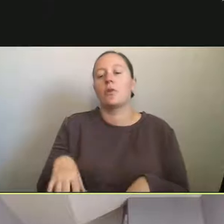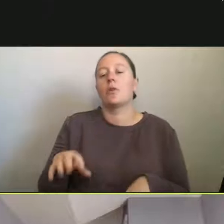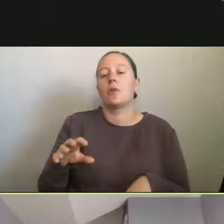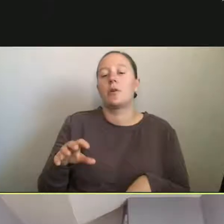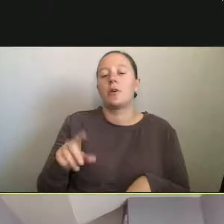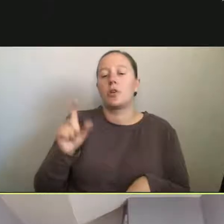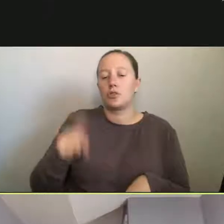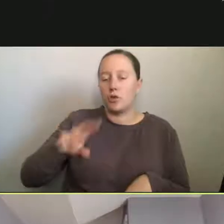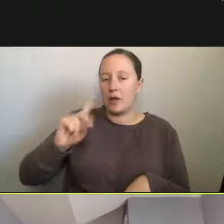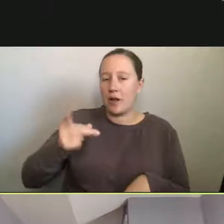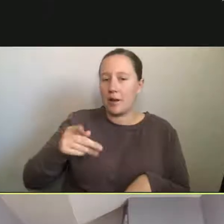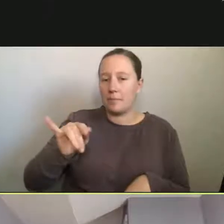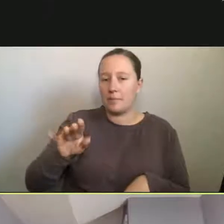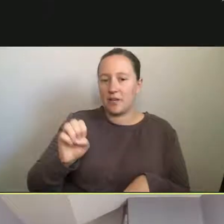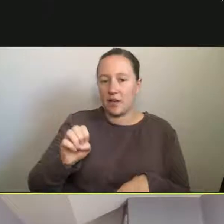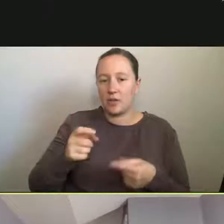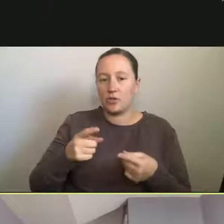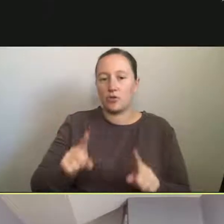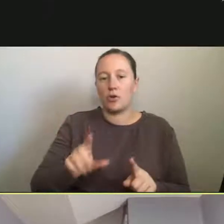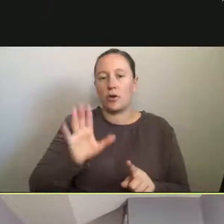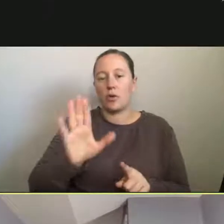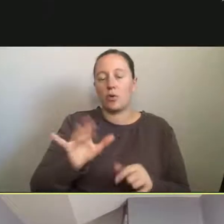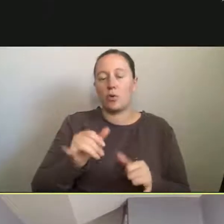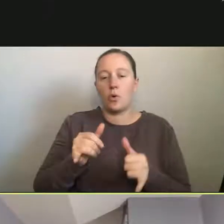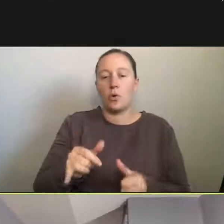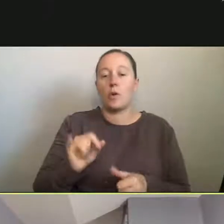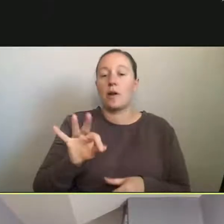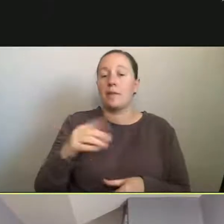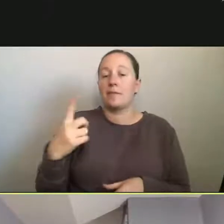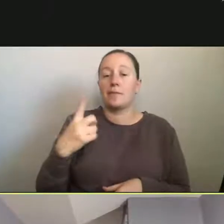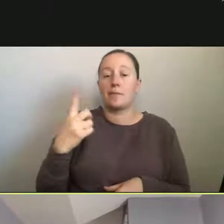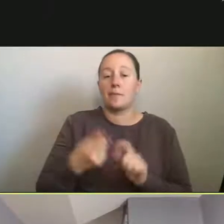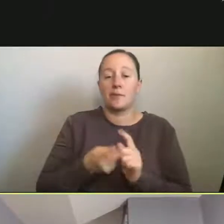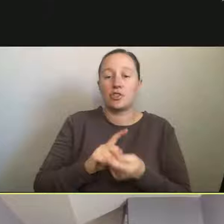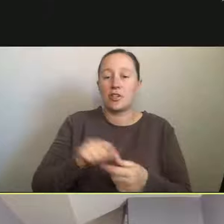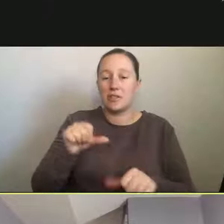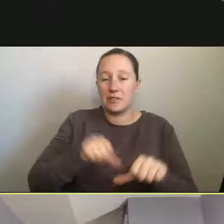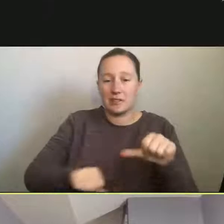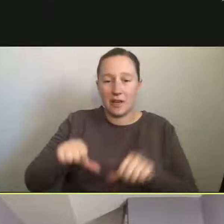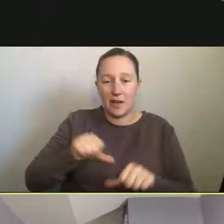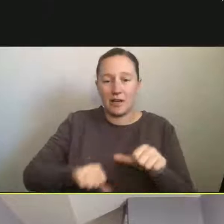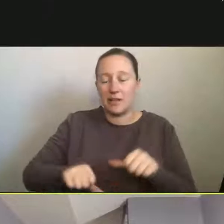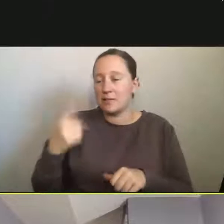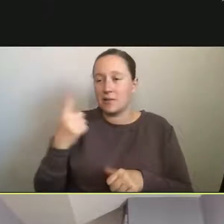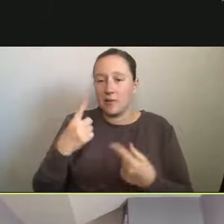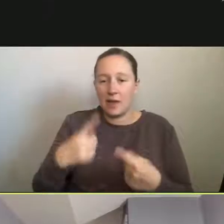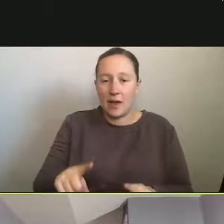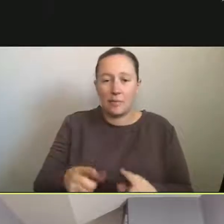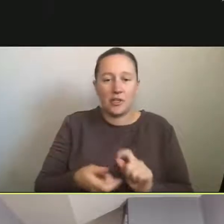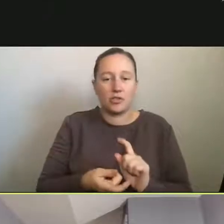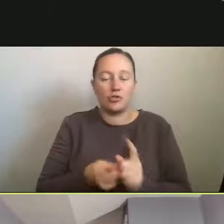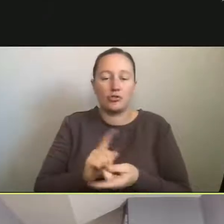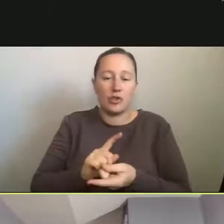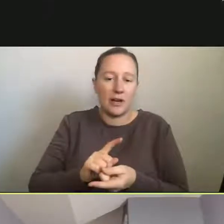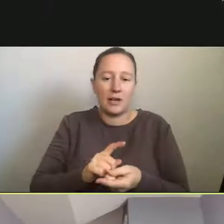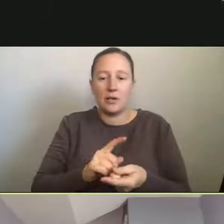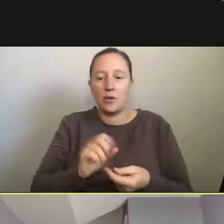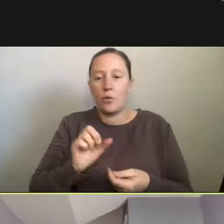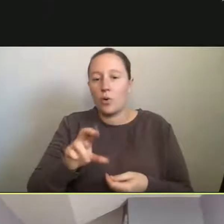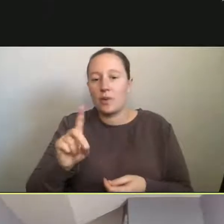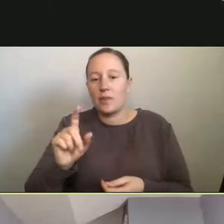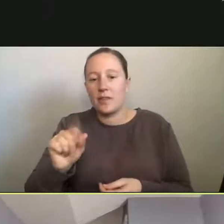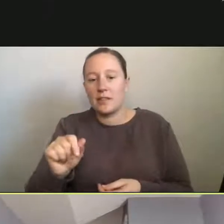updated throughout the award, for example, as a result of changes in scientific direction a change in the intended